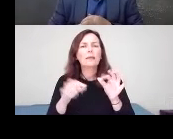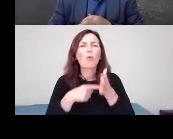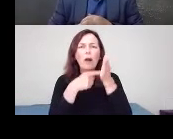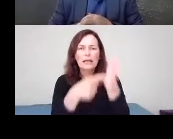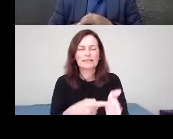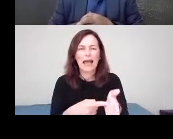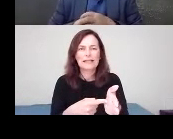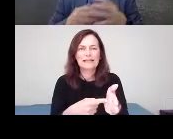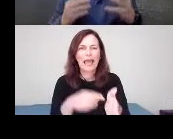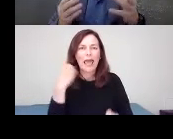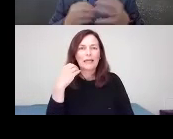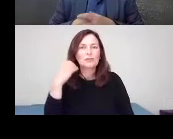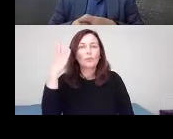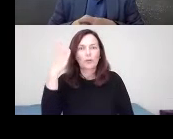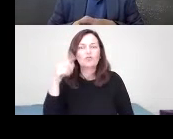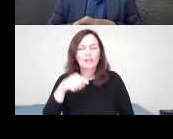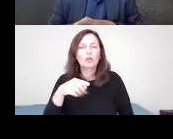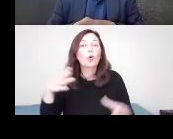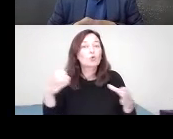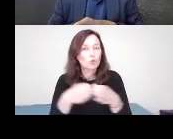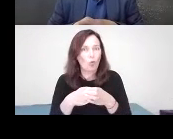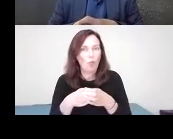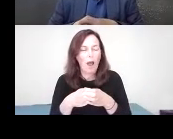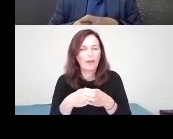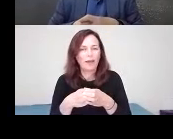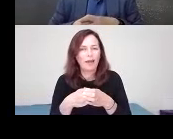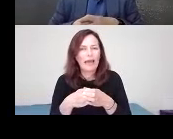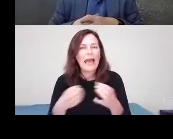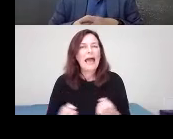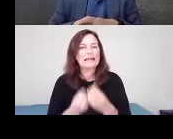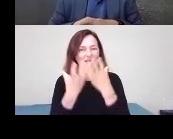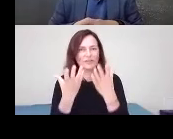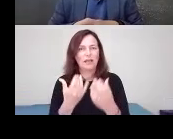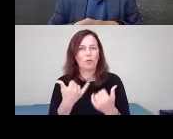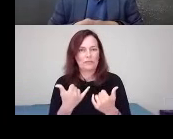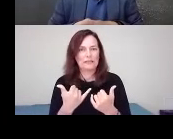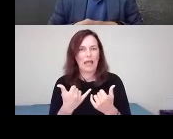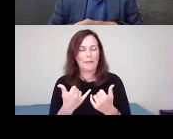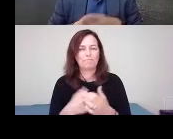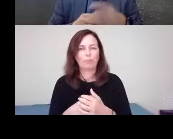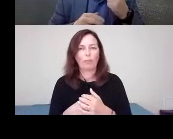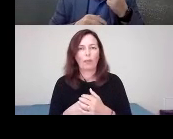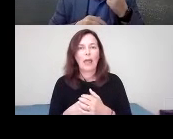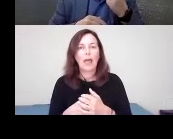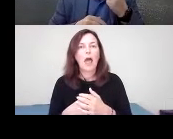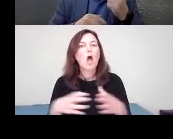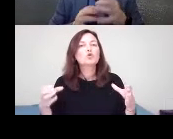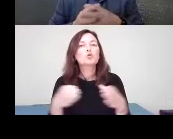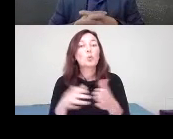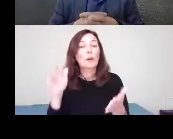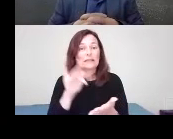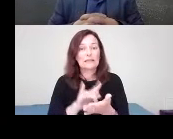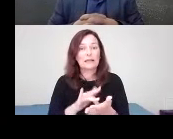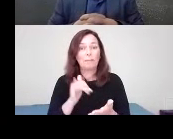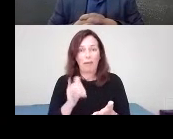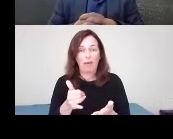them. But overall, our some kind of one goal is that we still believe that also in the European level,